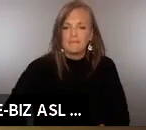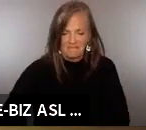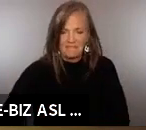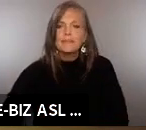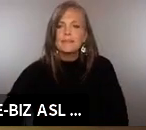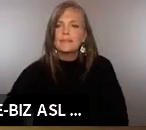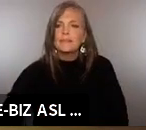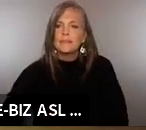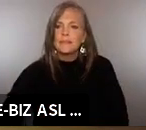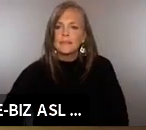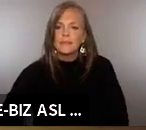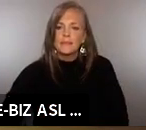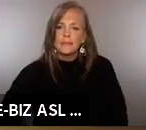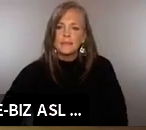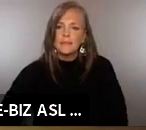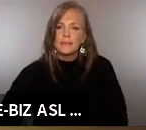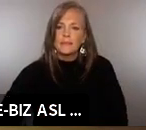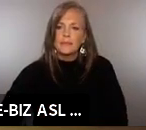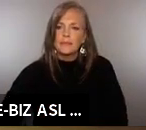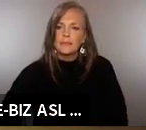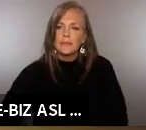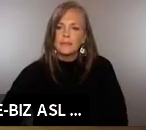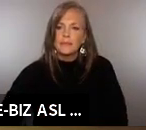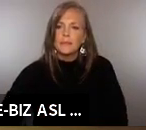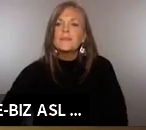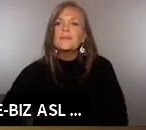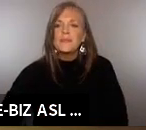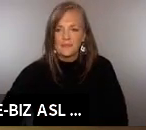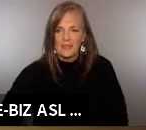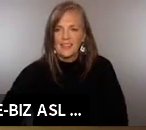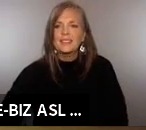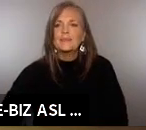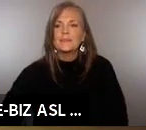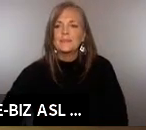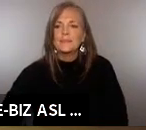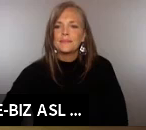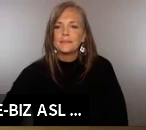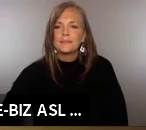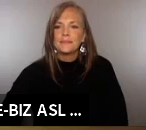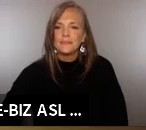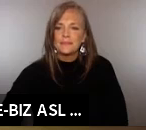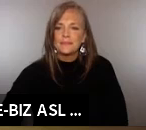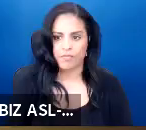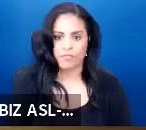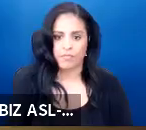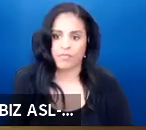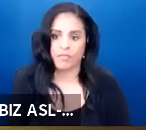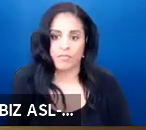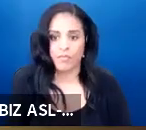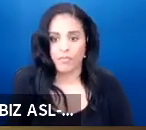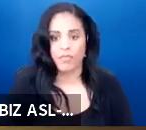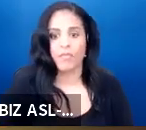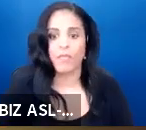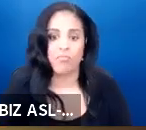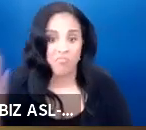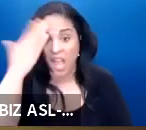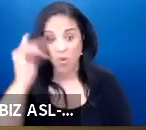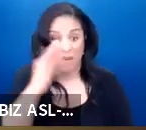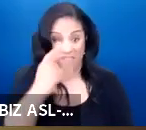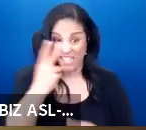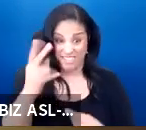You're muted, by the way. Thank you. I don't know if I see it on the horizon or I hope for it, but I